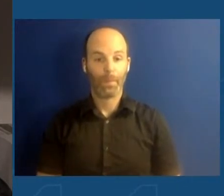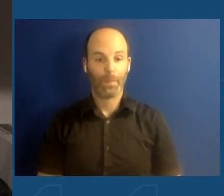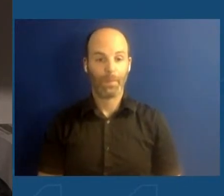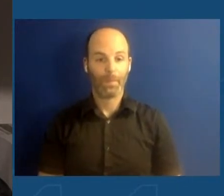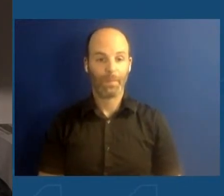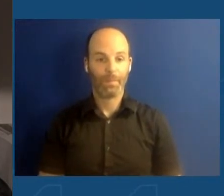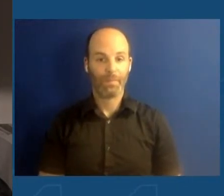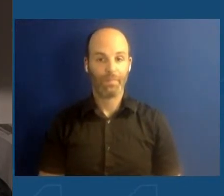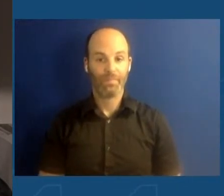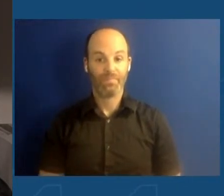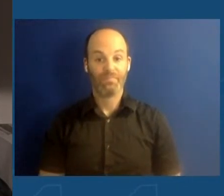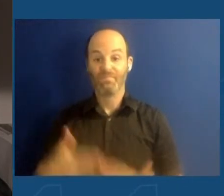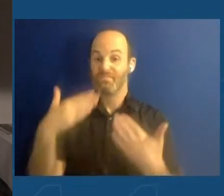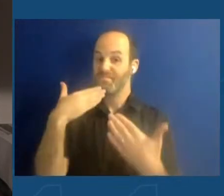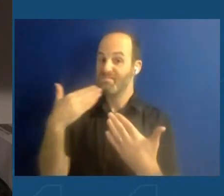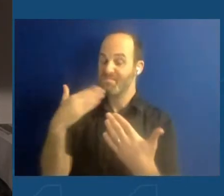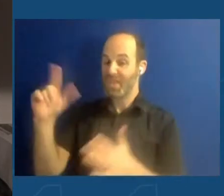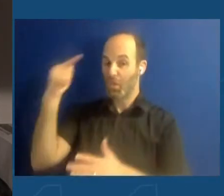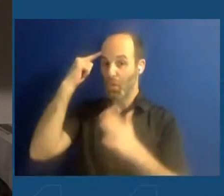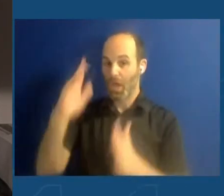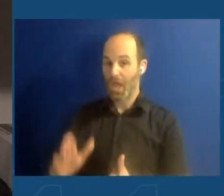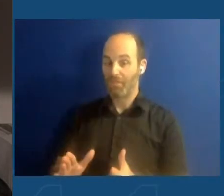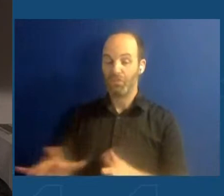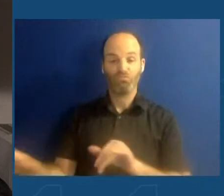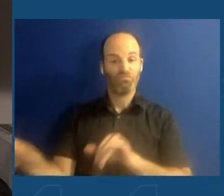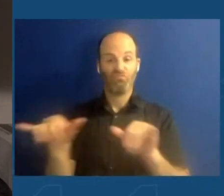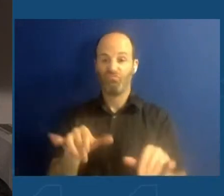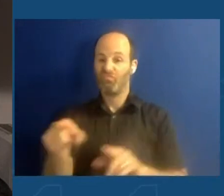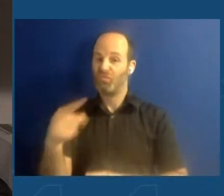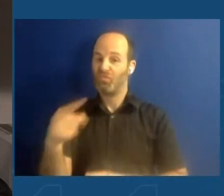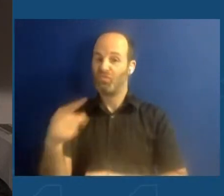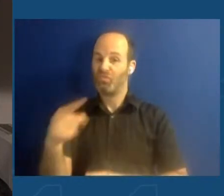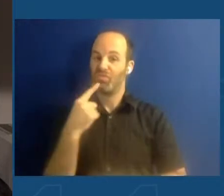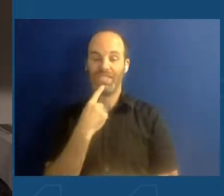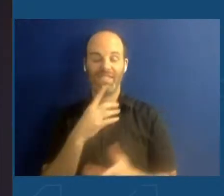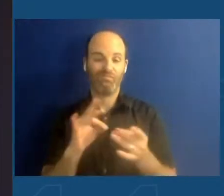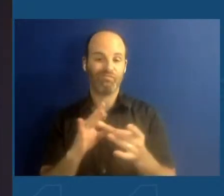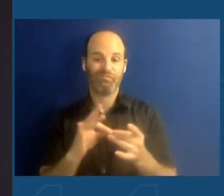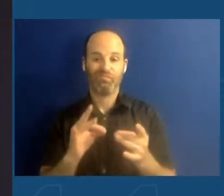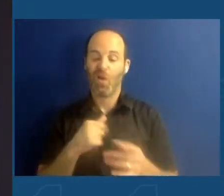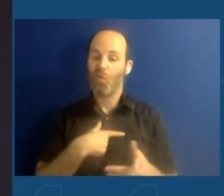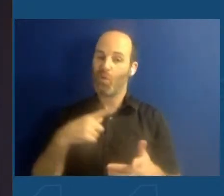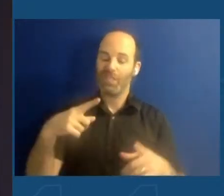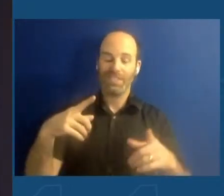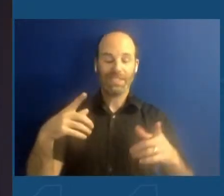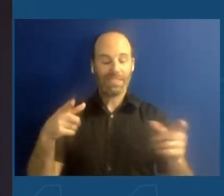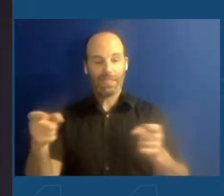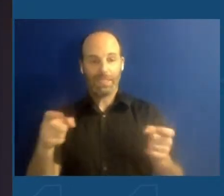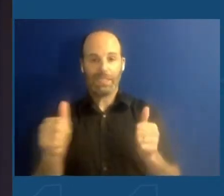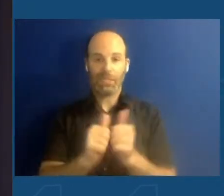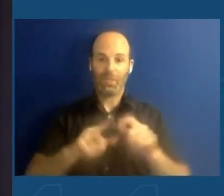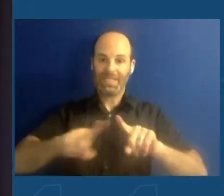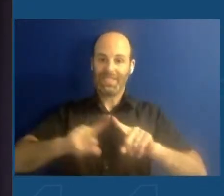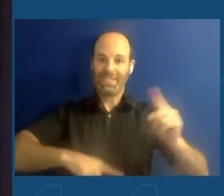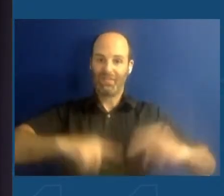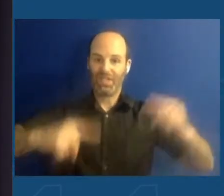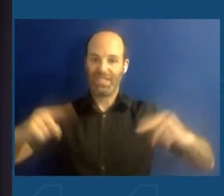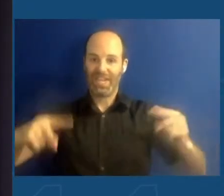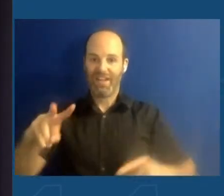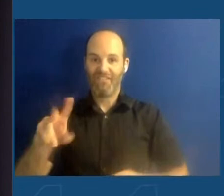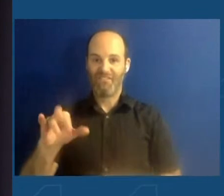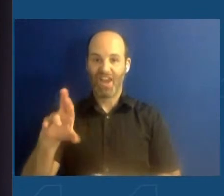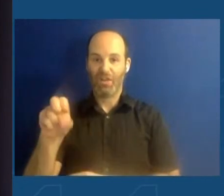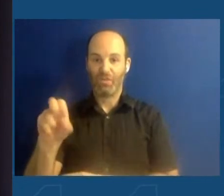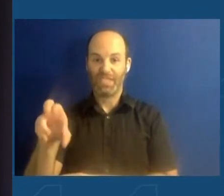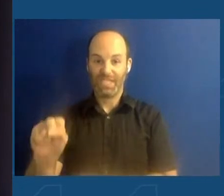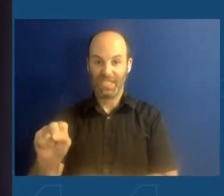Thank you, Governor. As you've said, we are now dealing with a couple of different viruses. Let me just say a few words about polio,